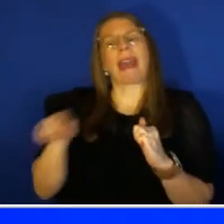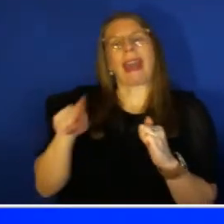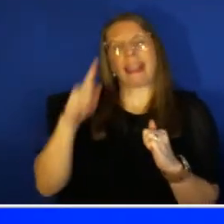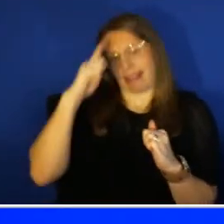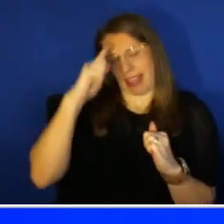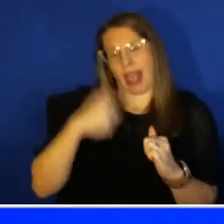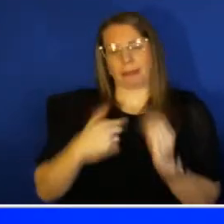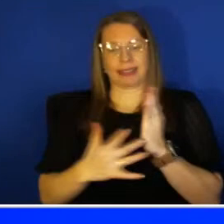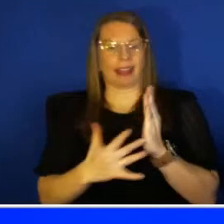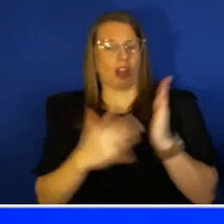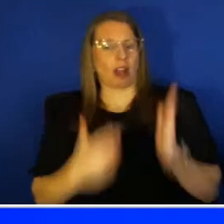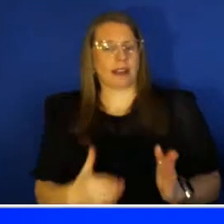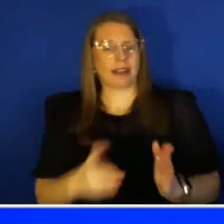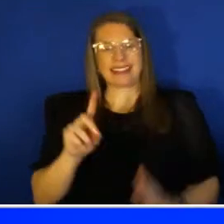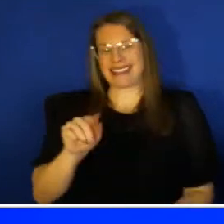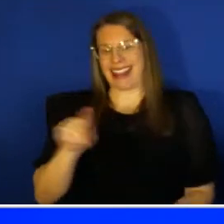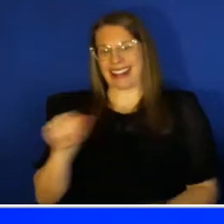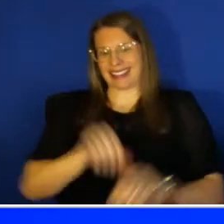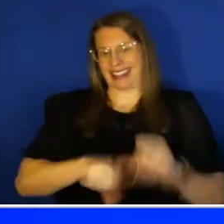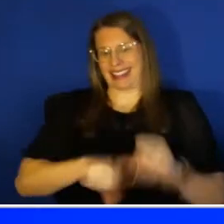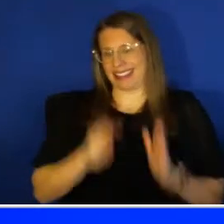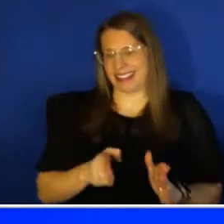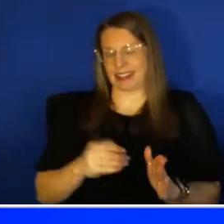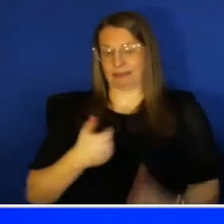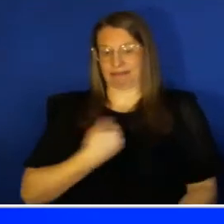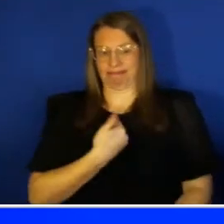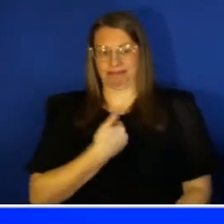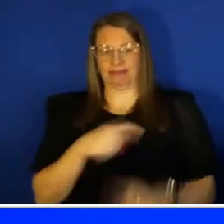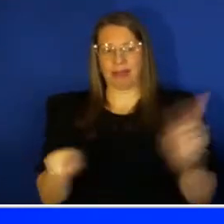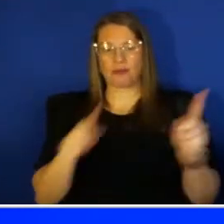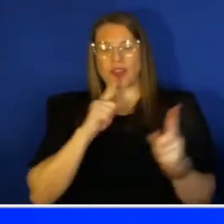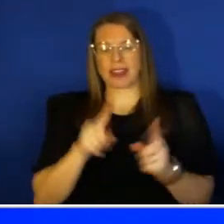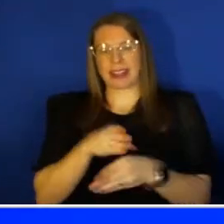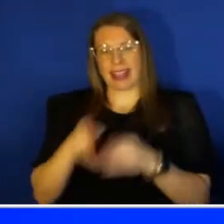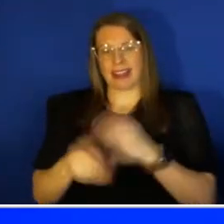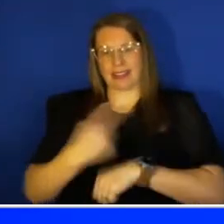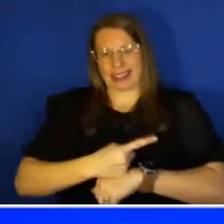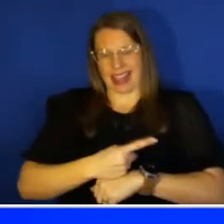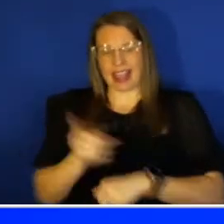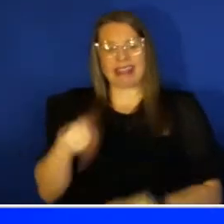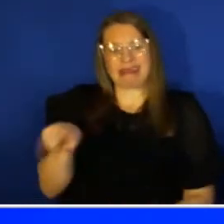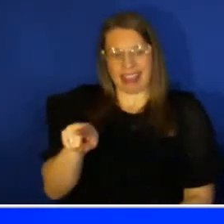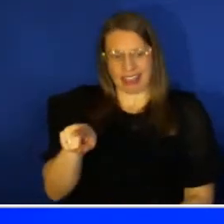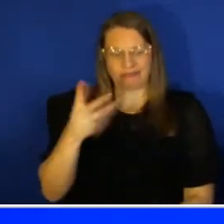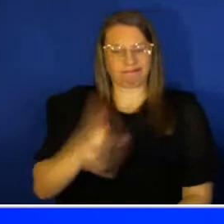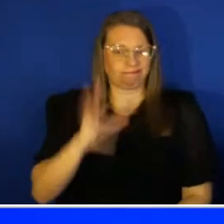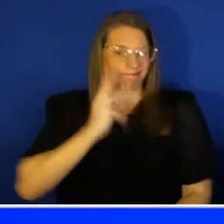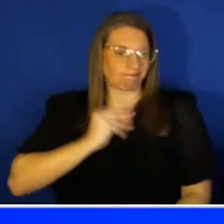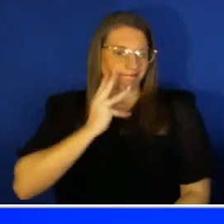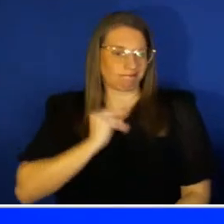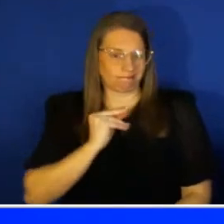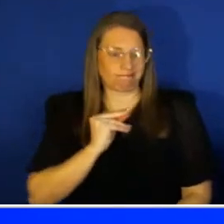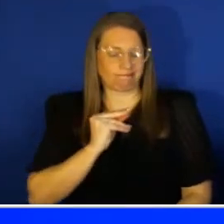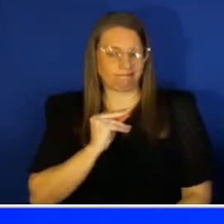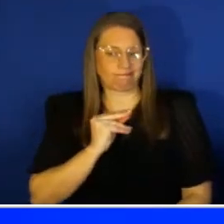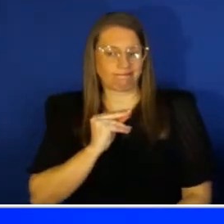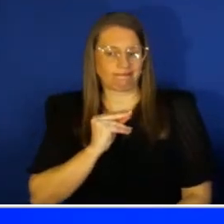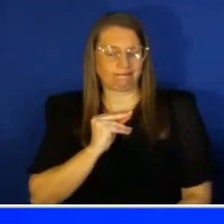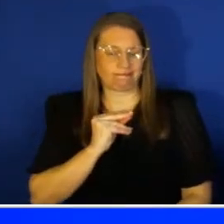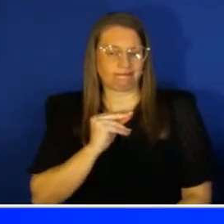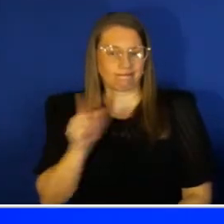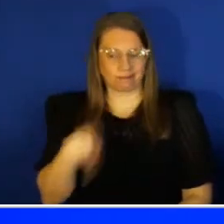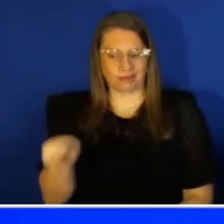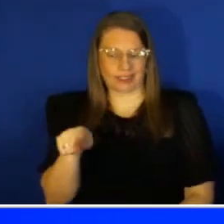technologist, I'm a data scientist, but at the end of the day, they're the ones who have gone through this and experienced it, so they